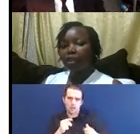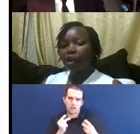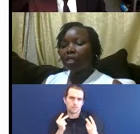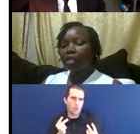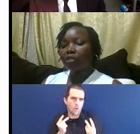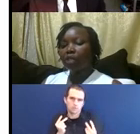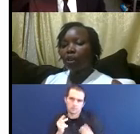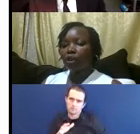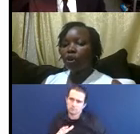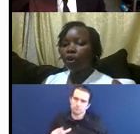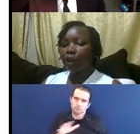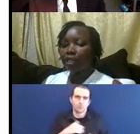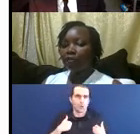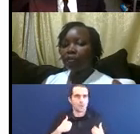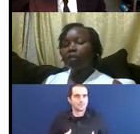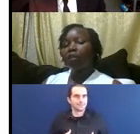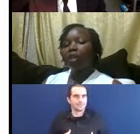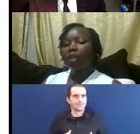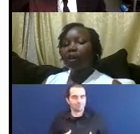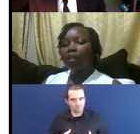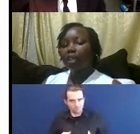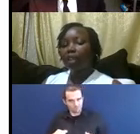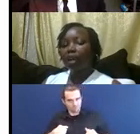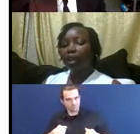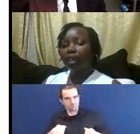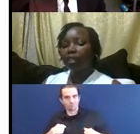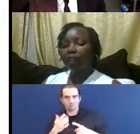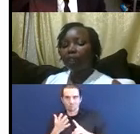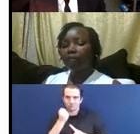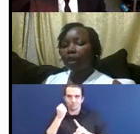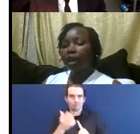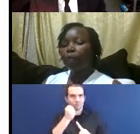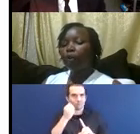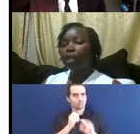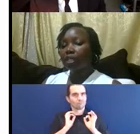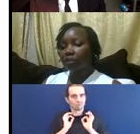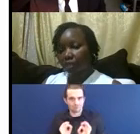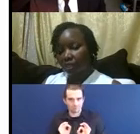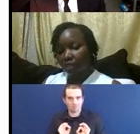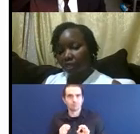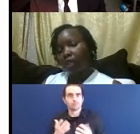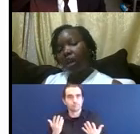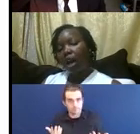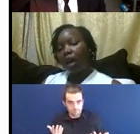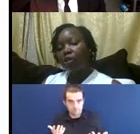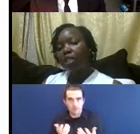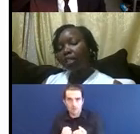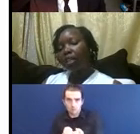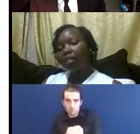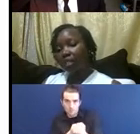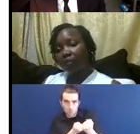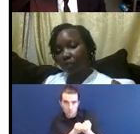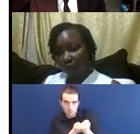Microfinances and organizations like cooperatives in agriculture and other self-employed activities,